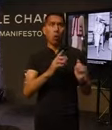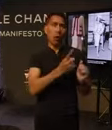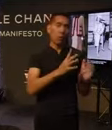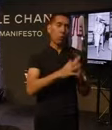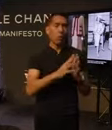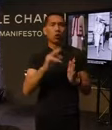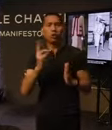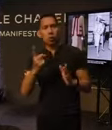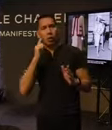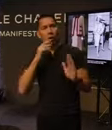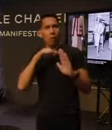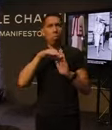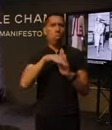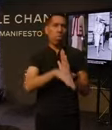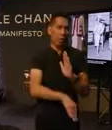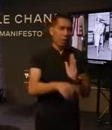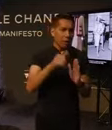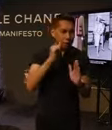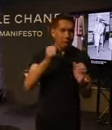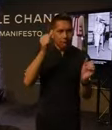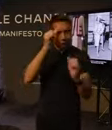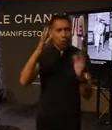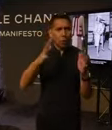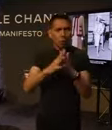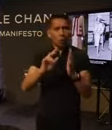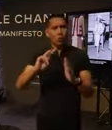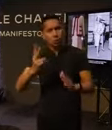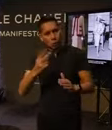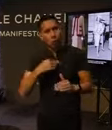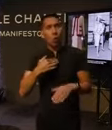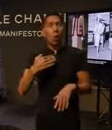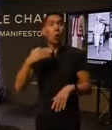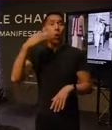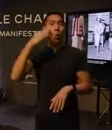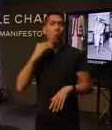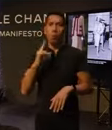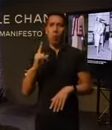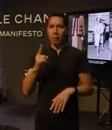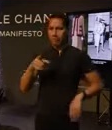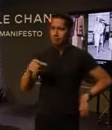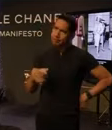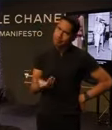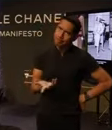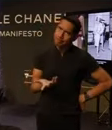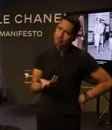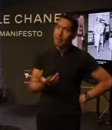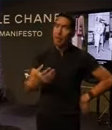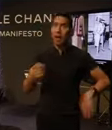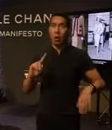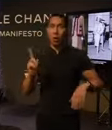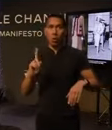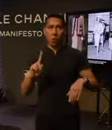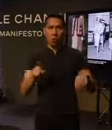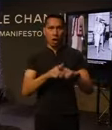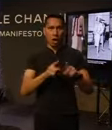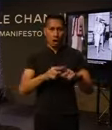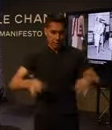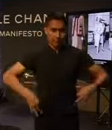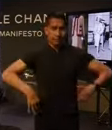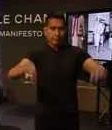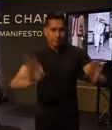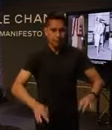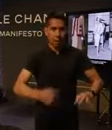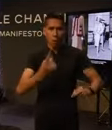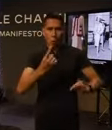we know, you know, famously during World War II, women were expected perhaps to make a suit out of a metre and a half of fabric,